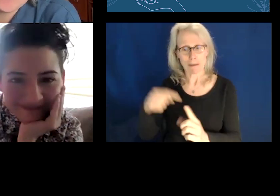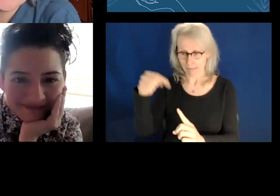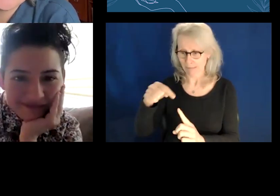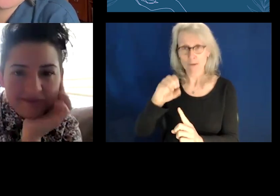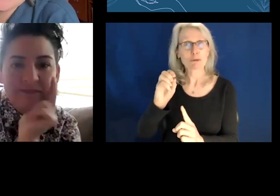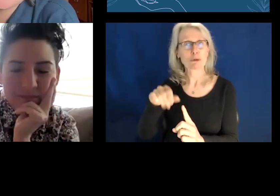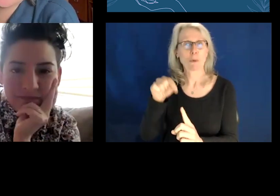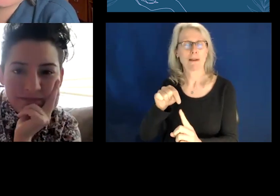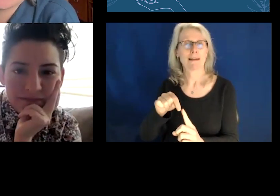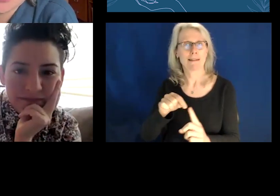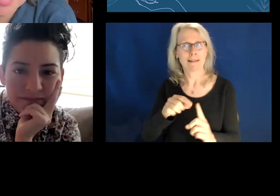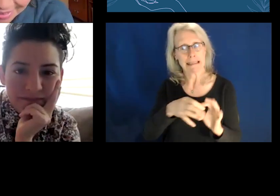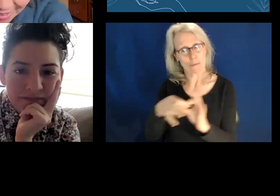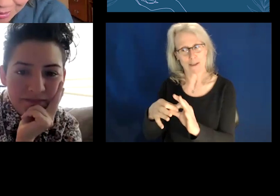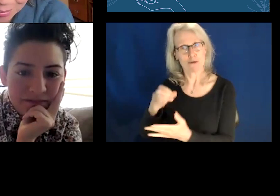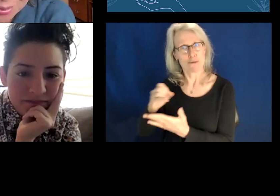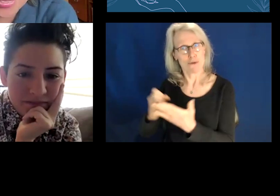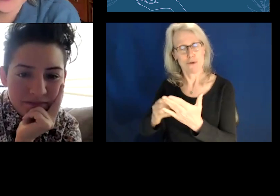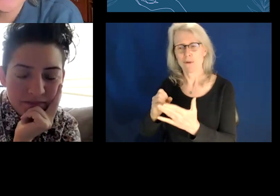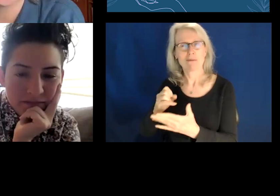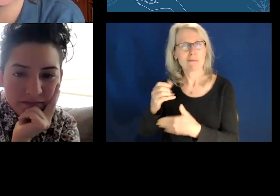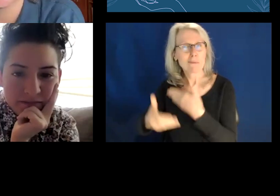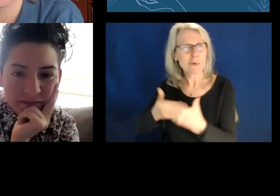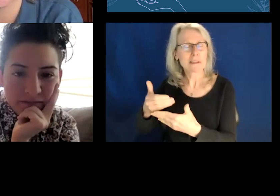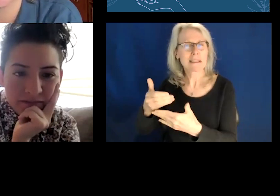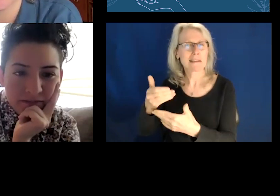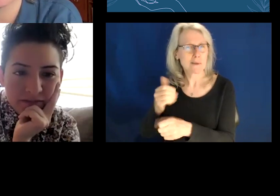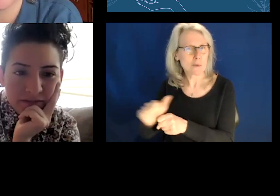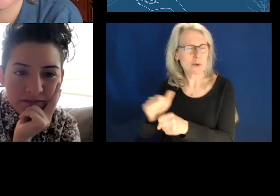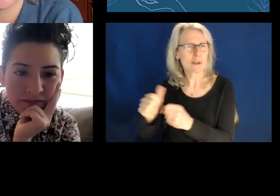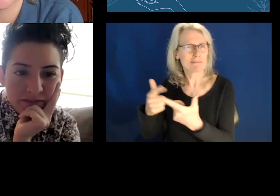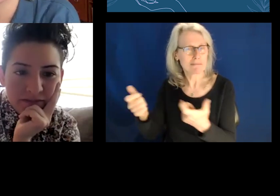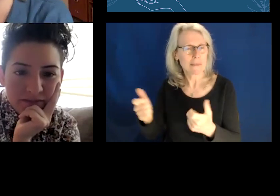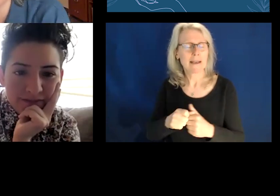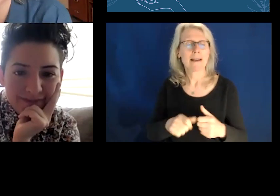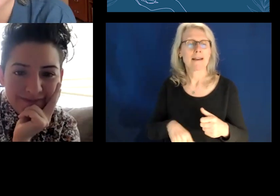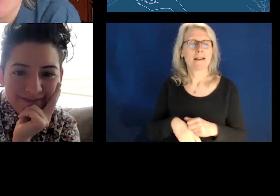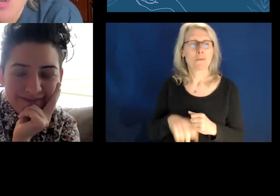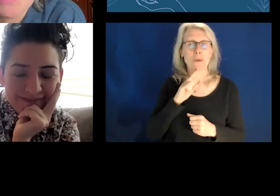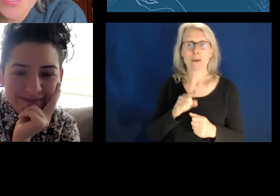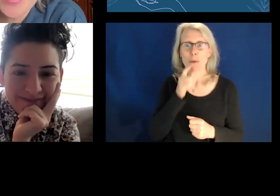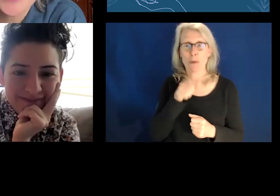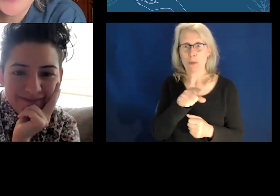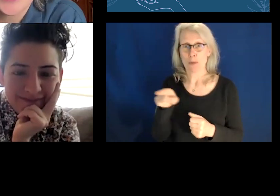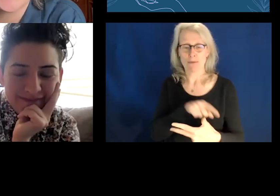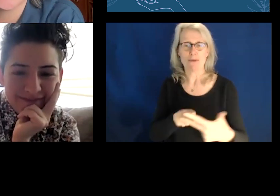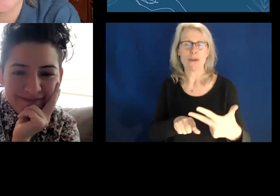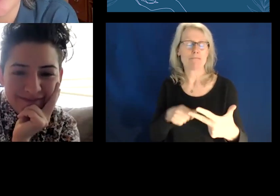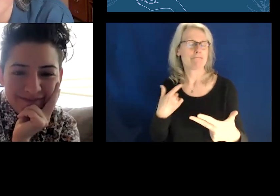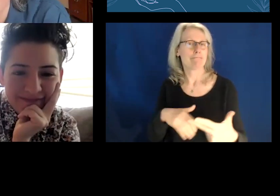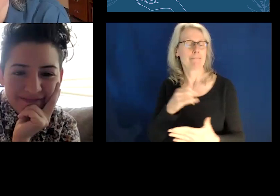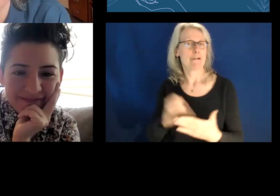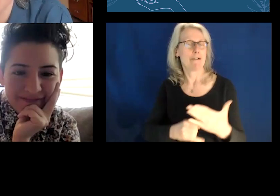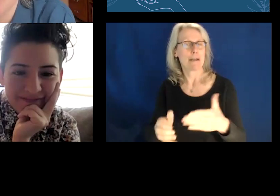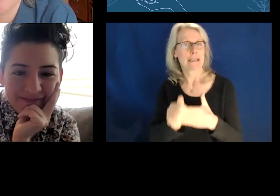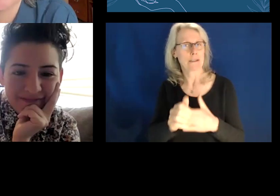within our artistic practice and process with three arts leaders who I feel hugely inspired by, and who, when